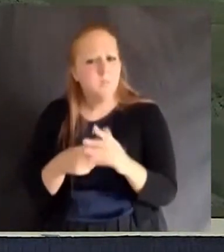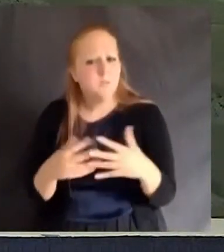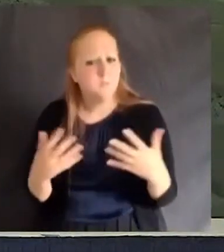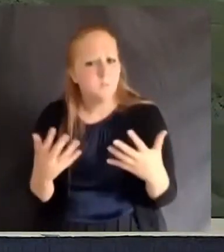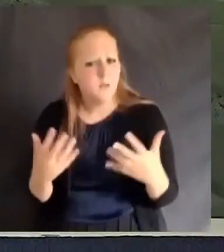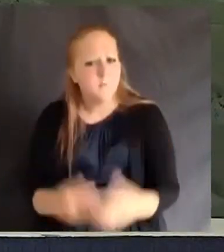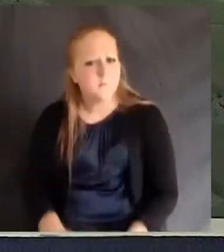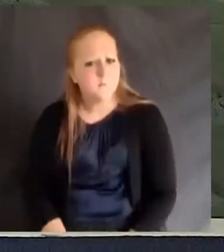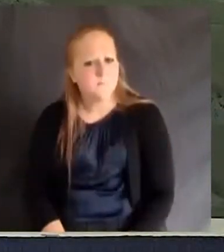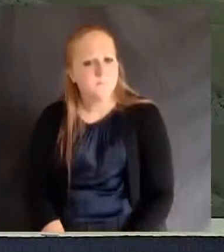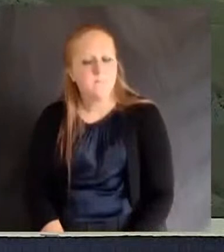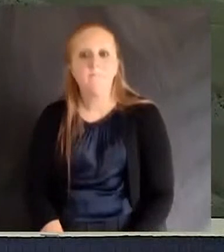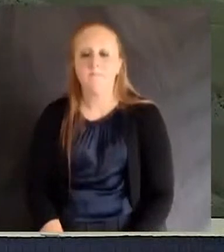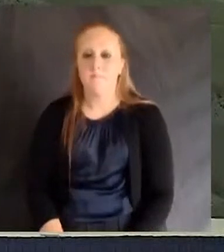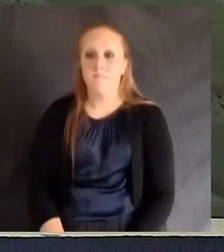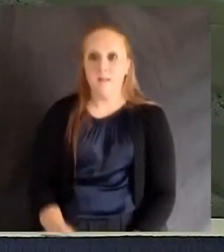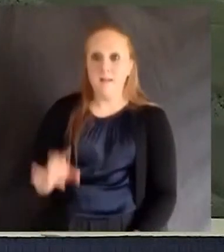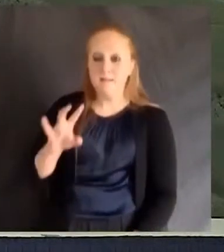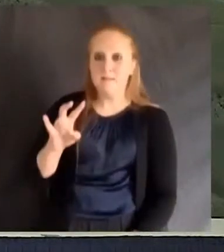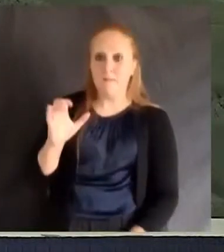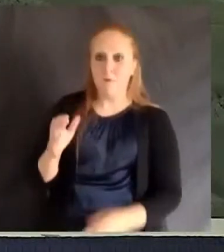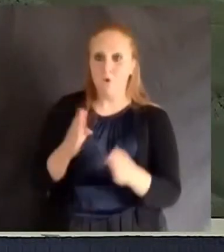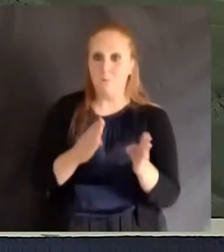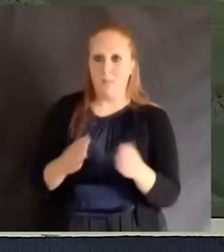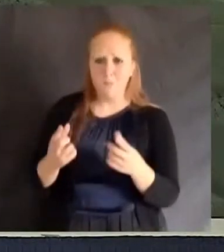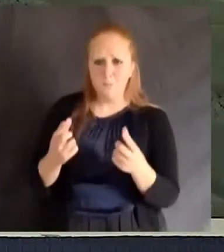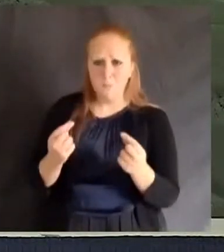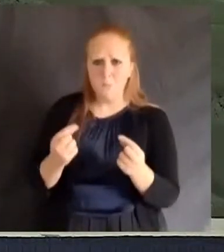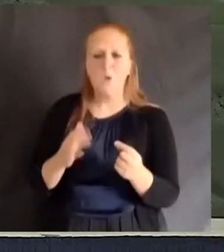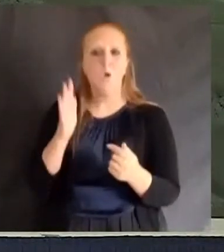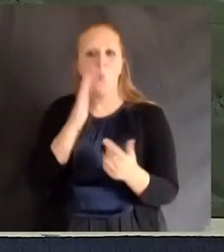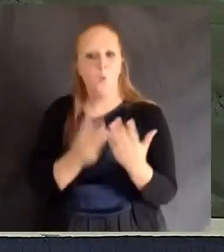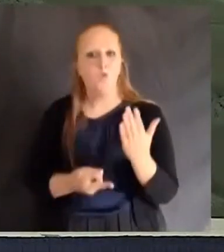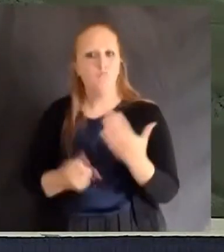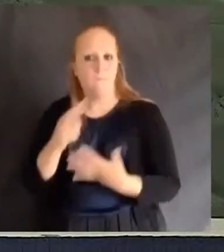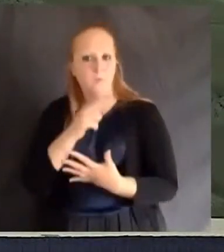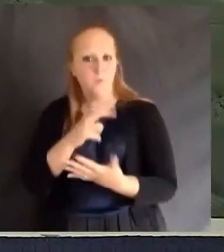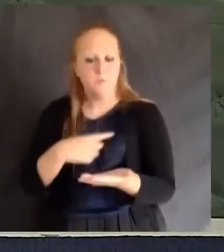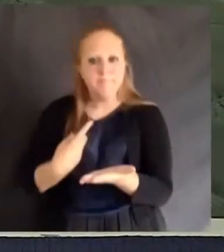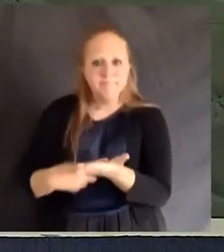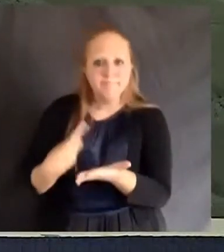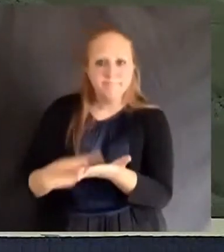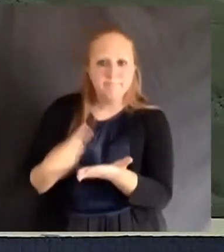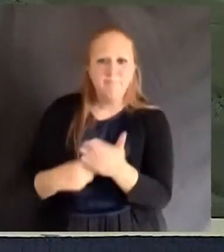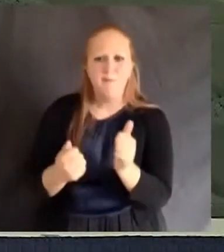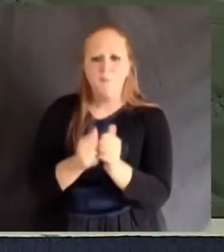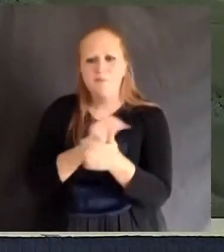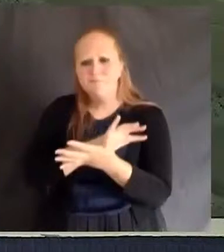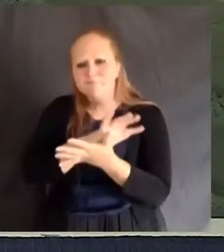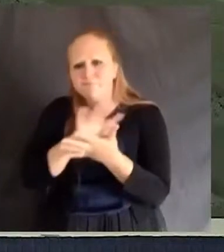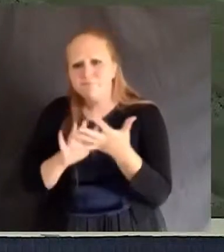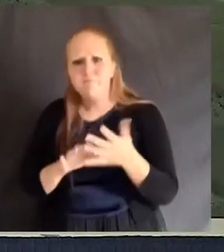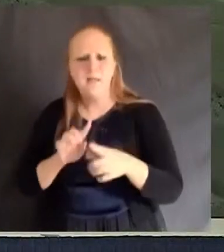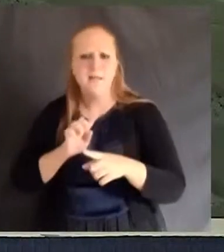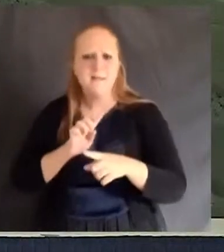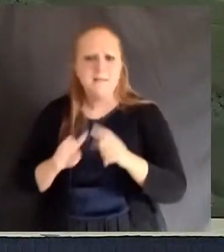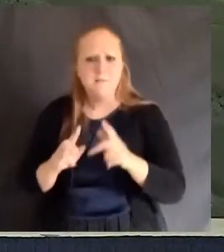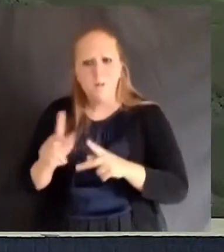out? All 700 plans are going to be reviewed through a number of